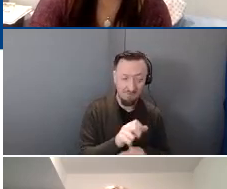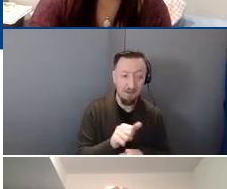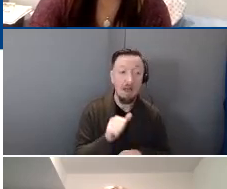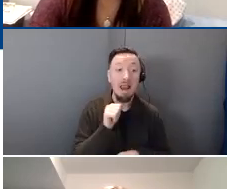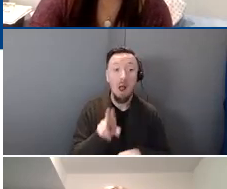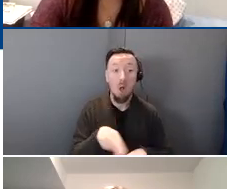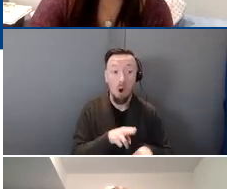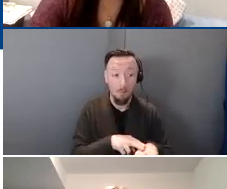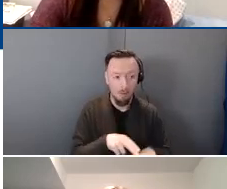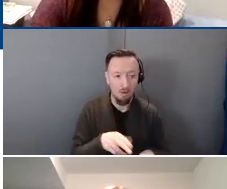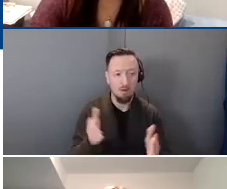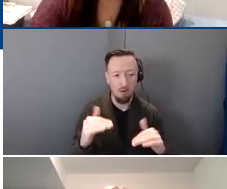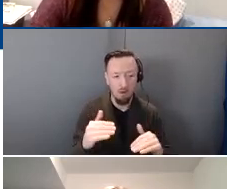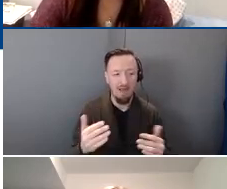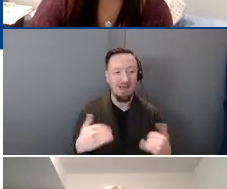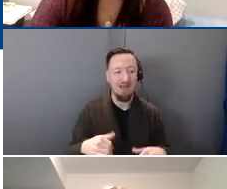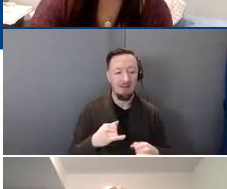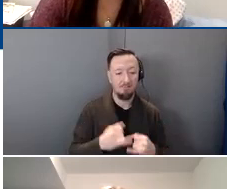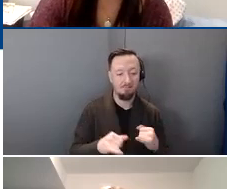were abnormal. And then